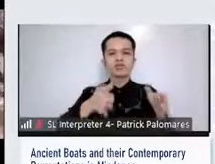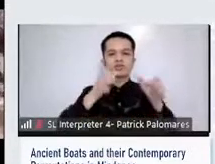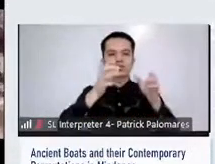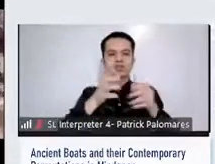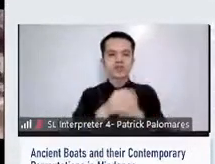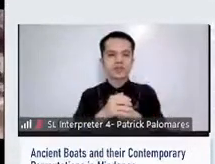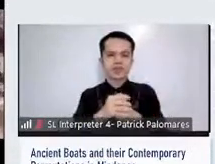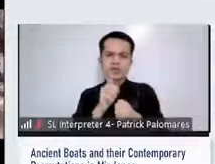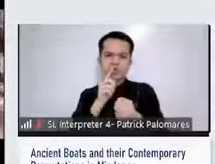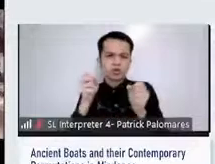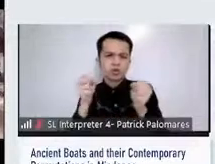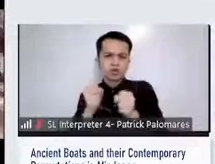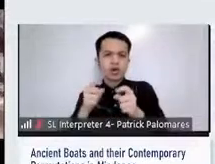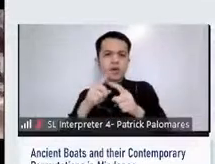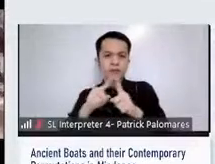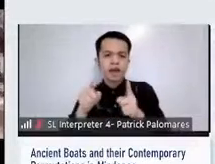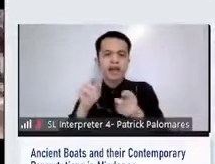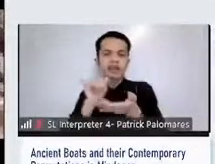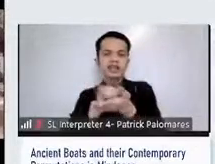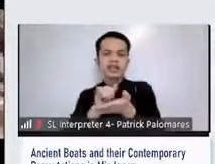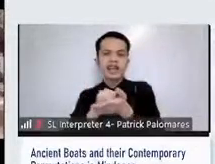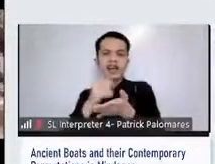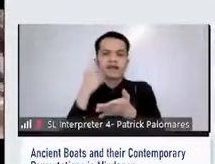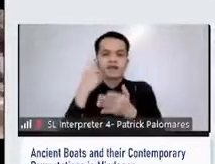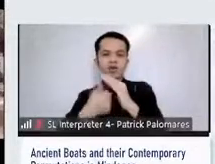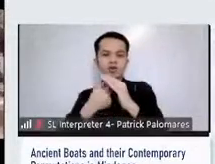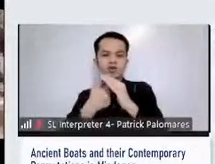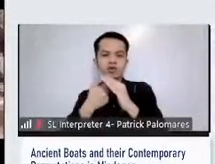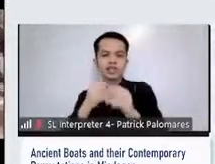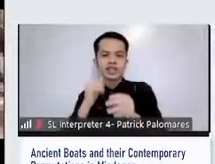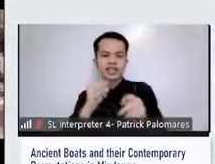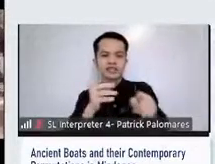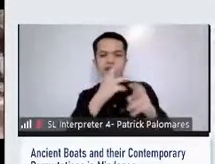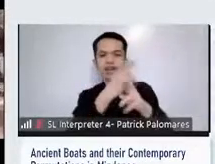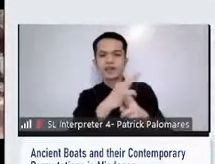as temporary shelter when houseboats are under repair.